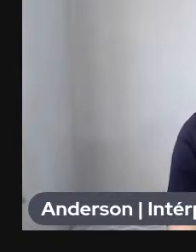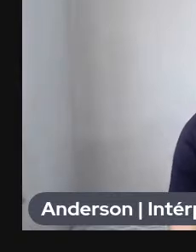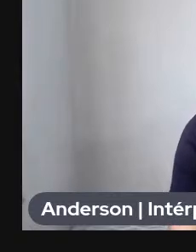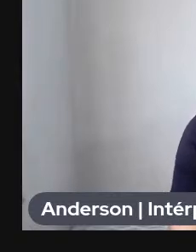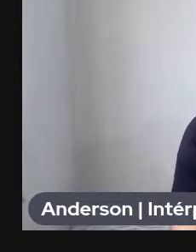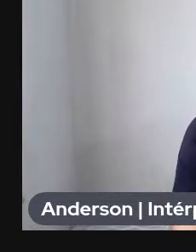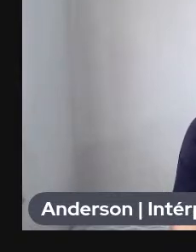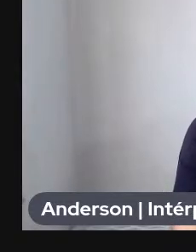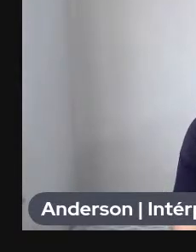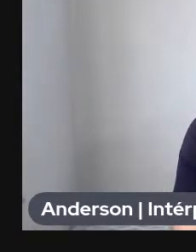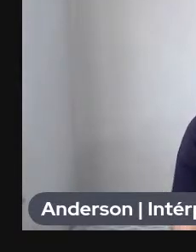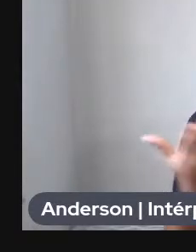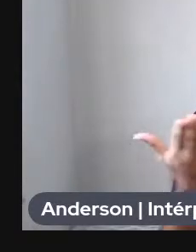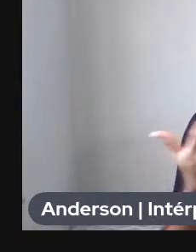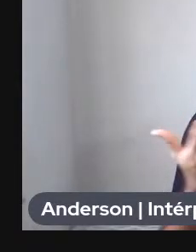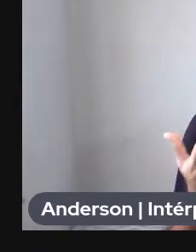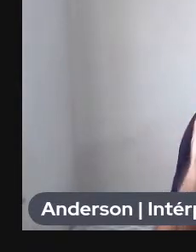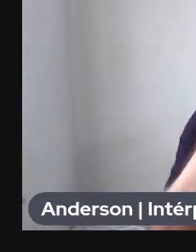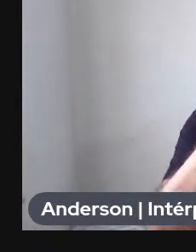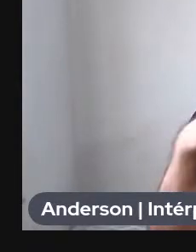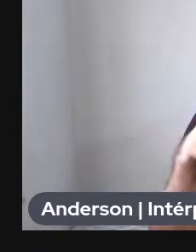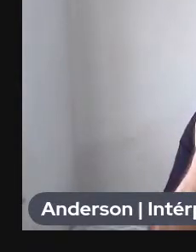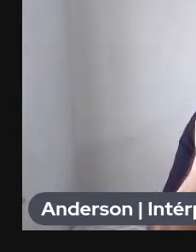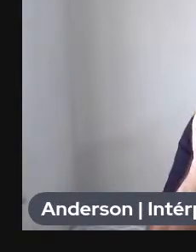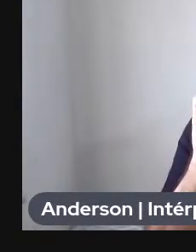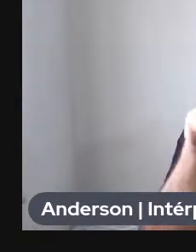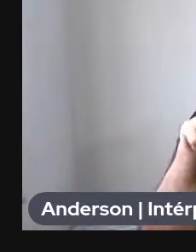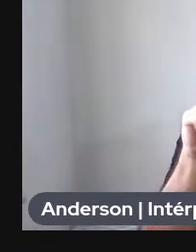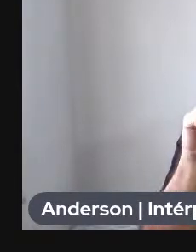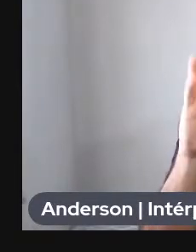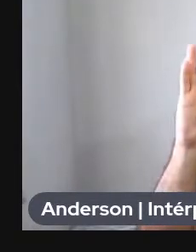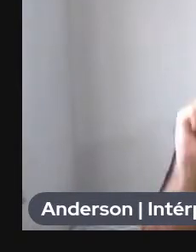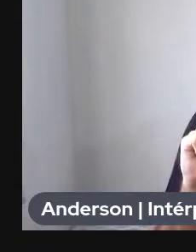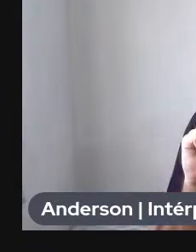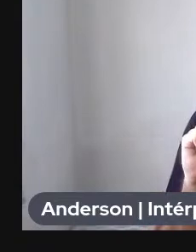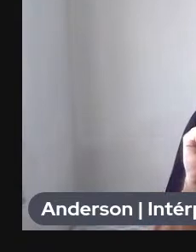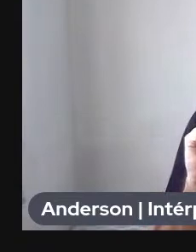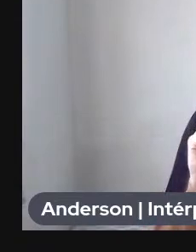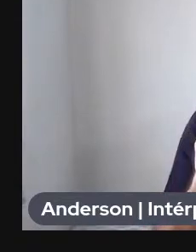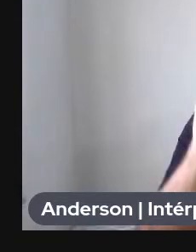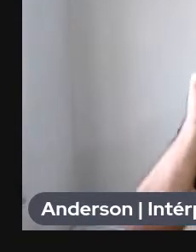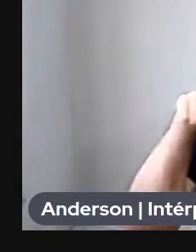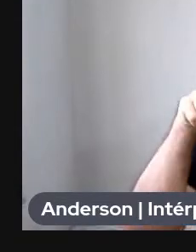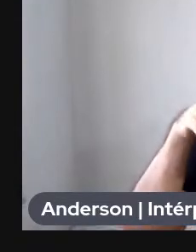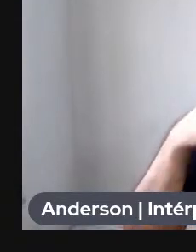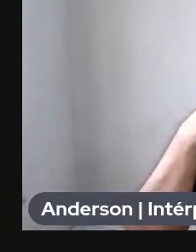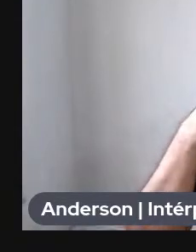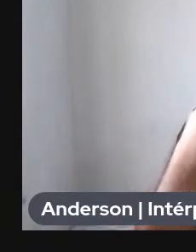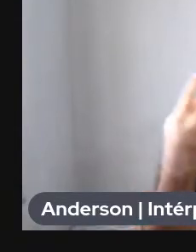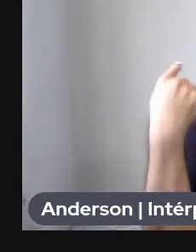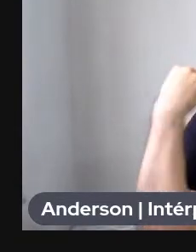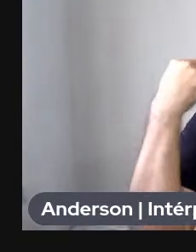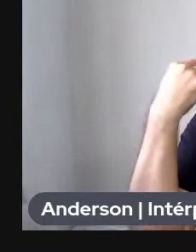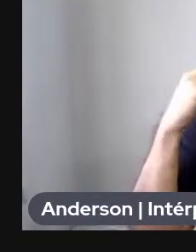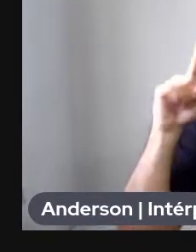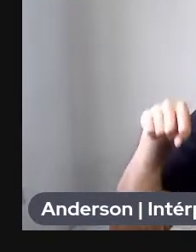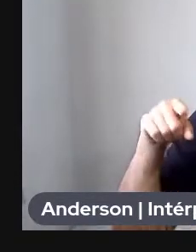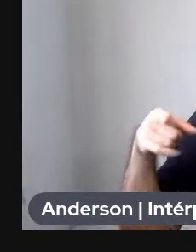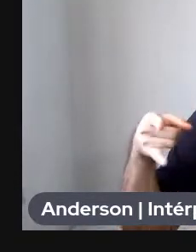it's Professor Renata Enghels with the book Toren behind her, for those of you who haven't been in